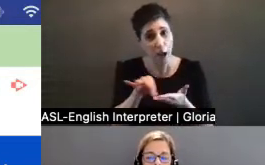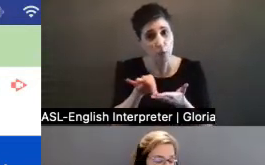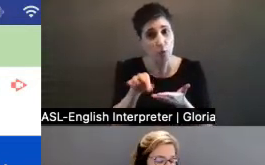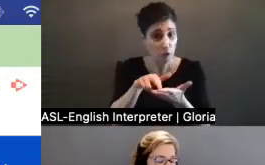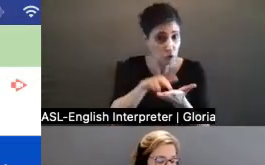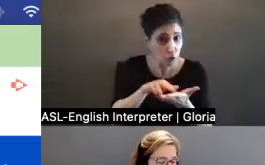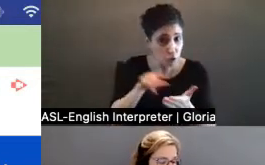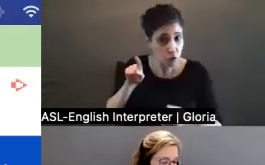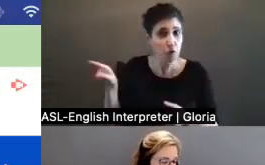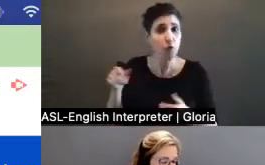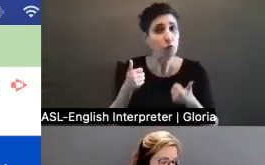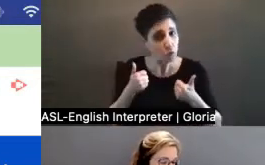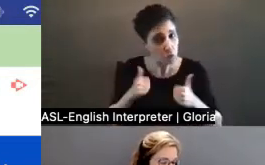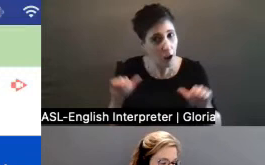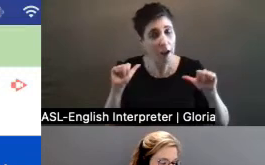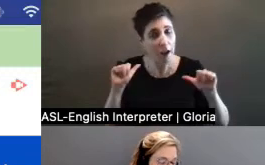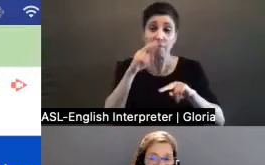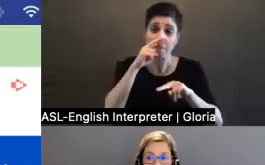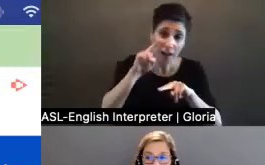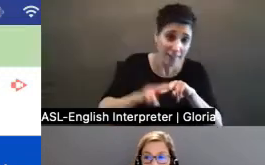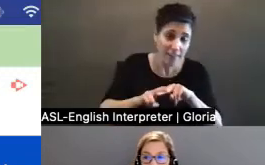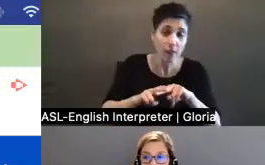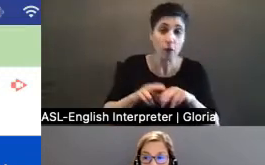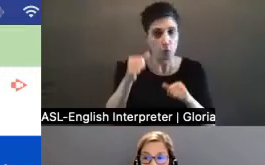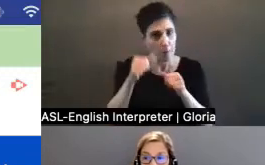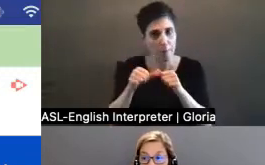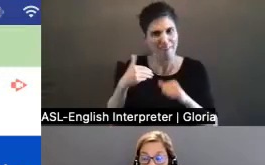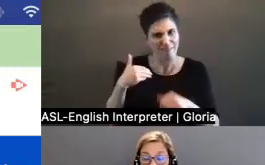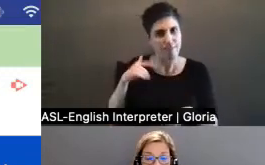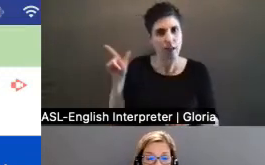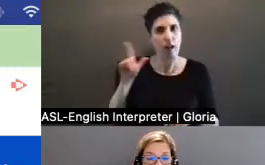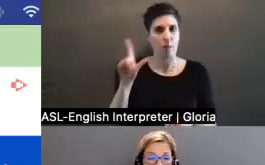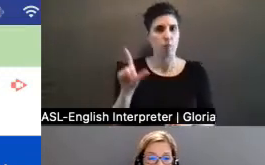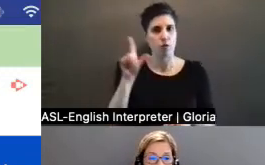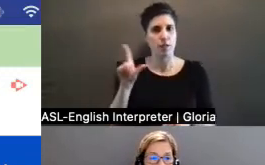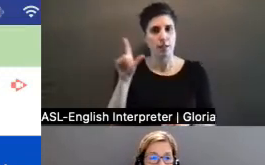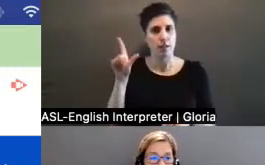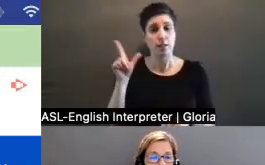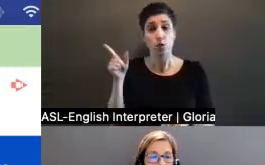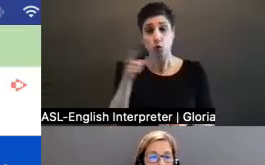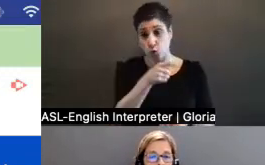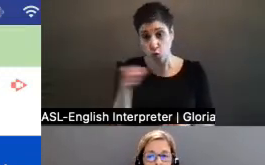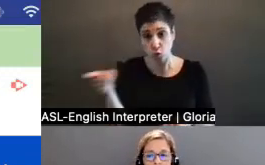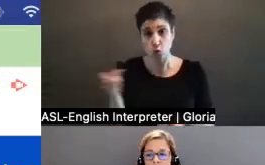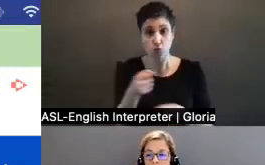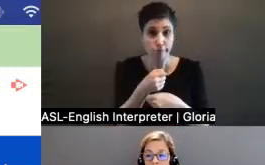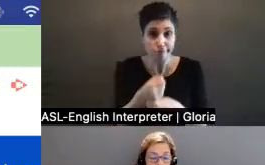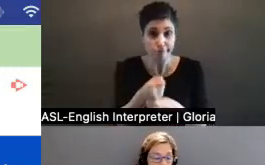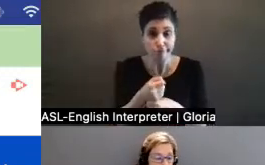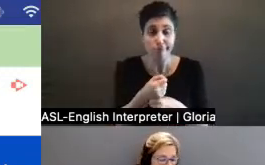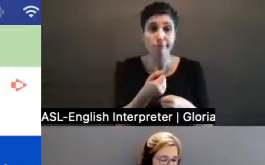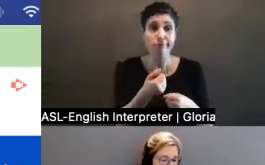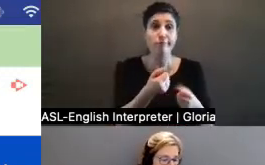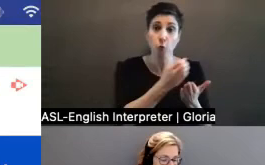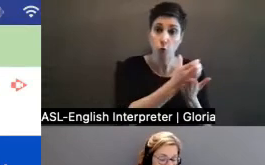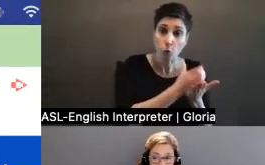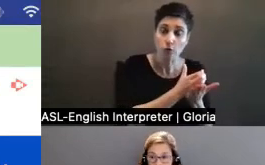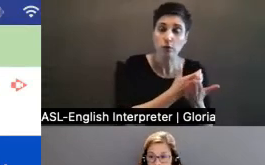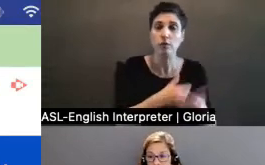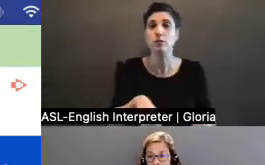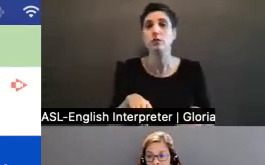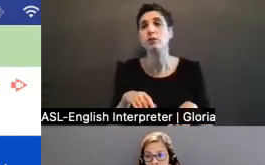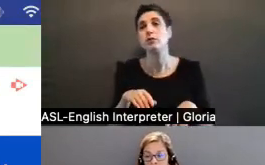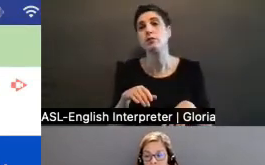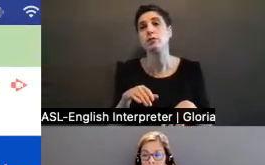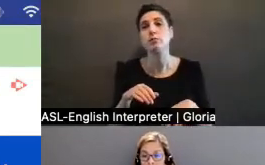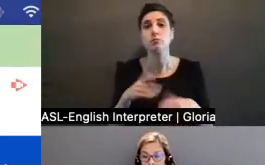And then remember, in that library, you can create Kahoots, you can create courses or topics for yourself. So it's a bit easier for you